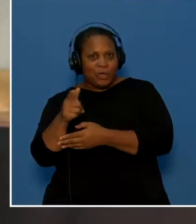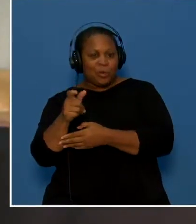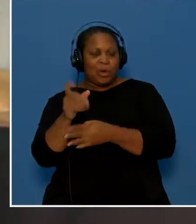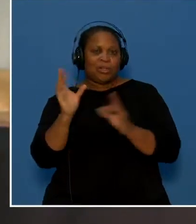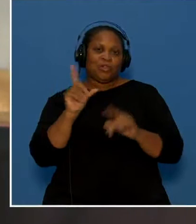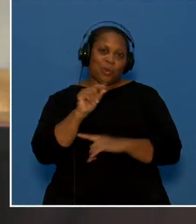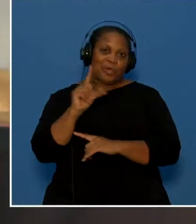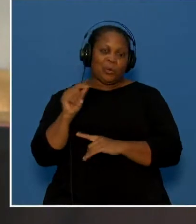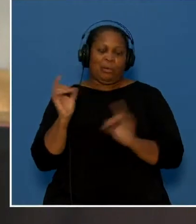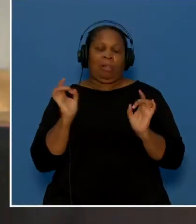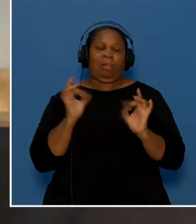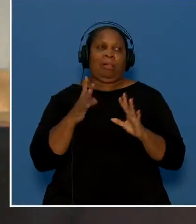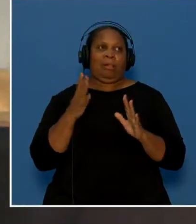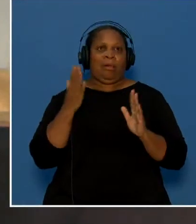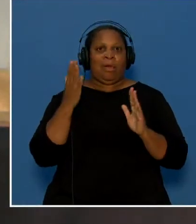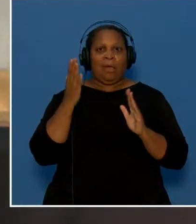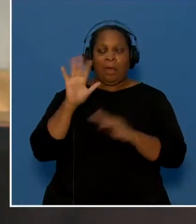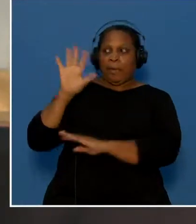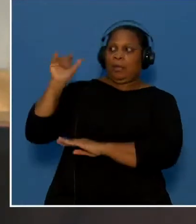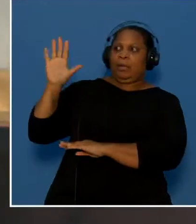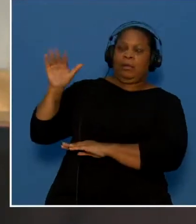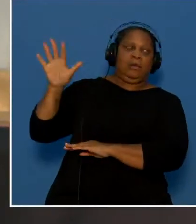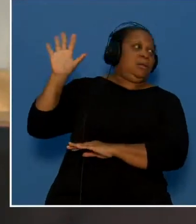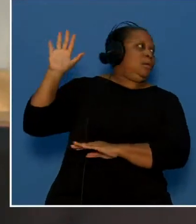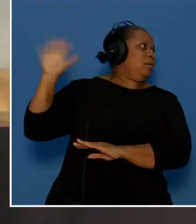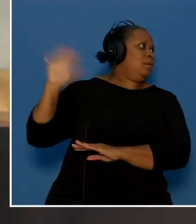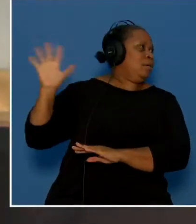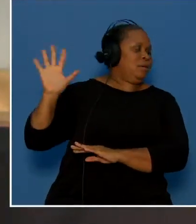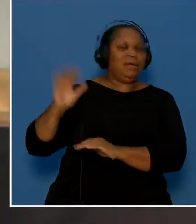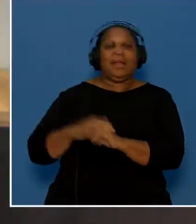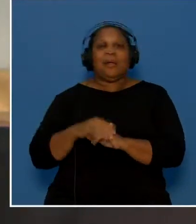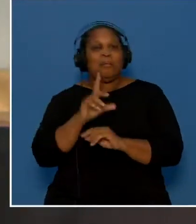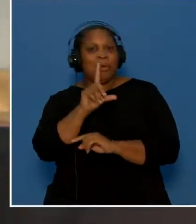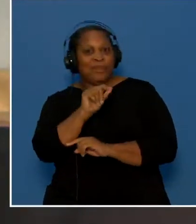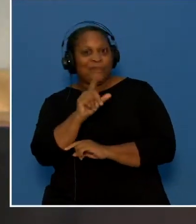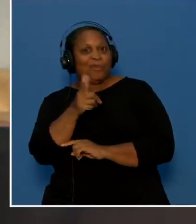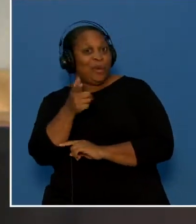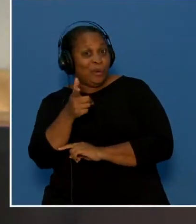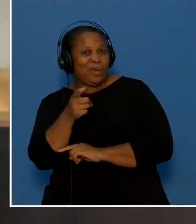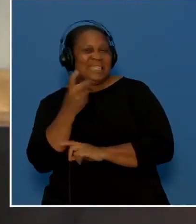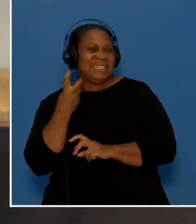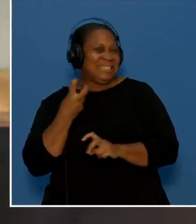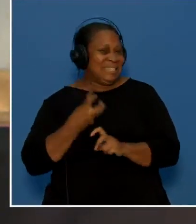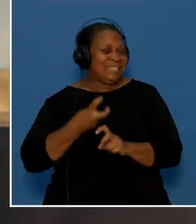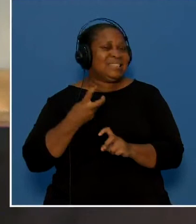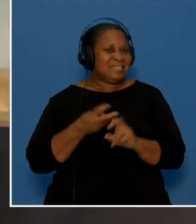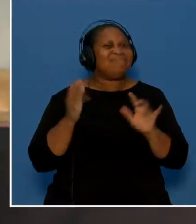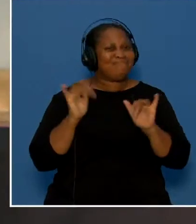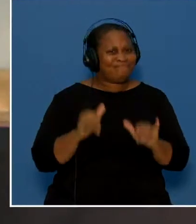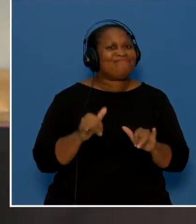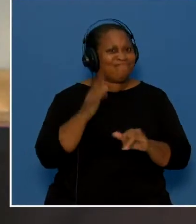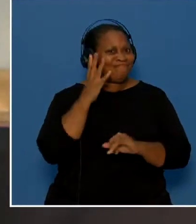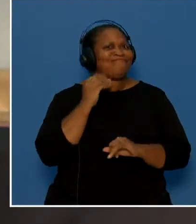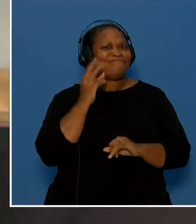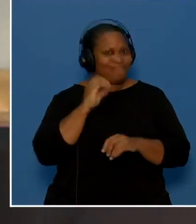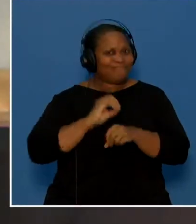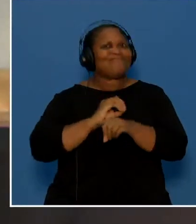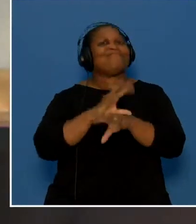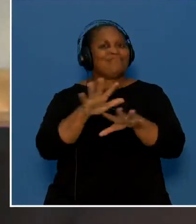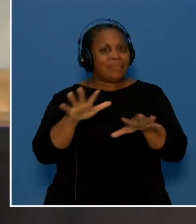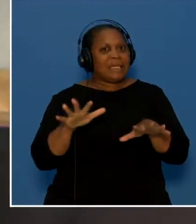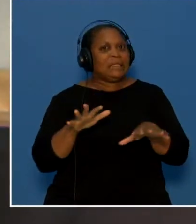horrendous. I know a lot of us are happy to see it in the past. However, 21 will be difficult because we will still be living in the midst of a